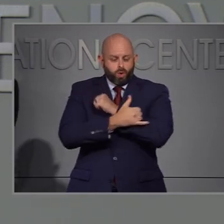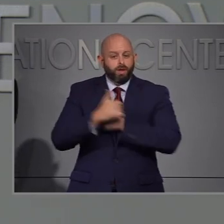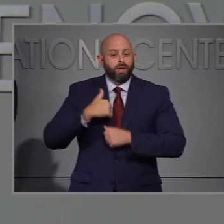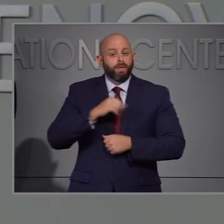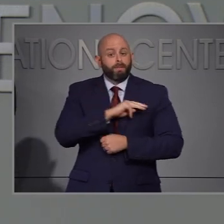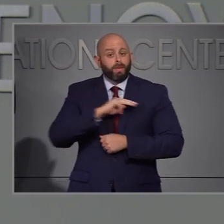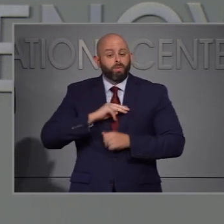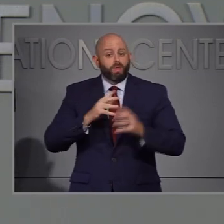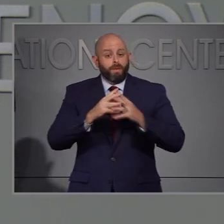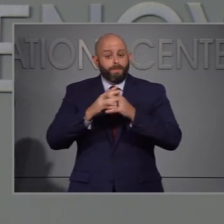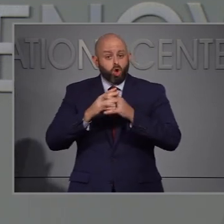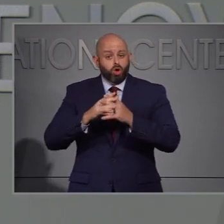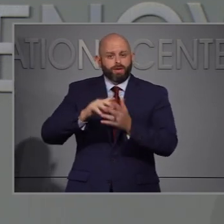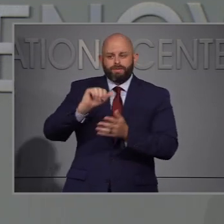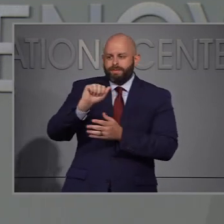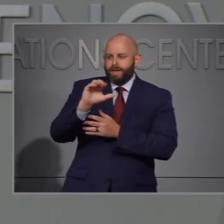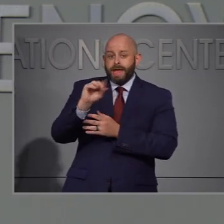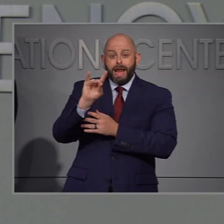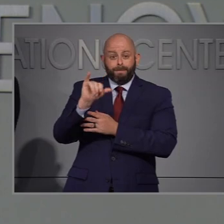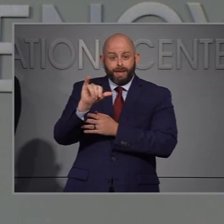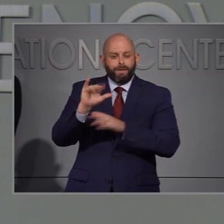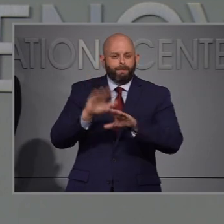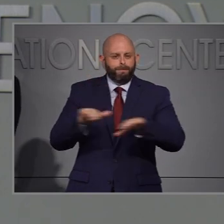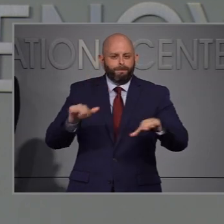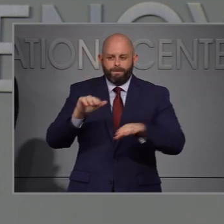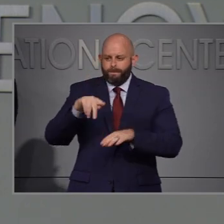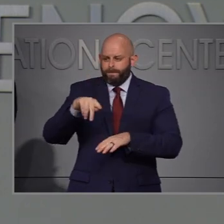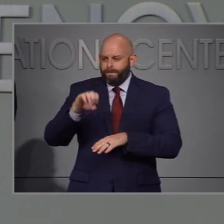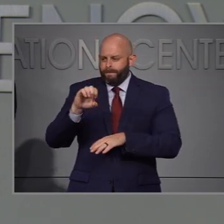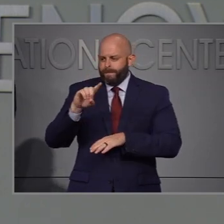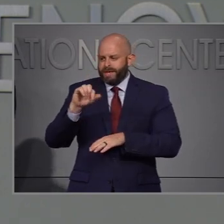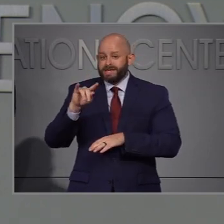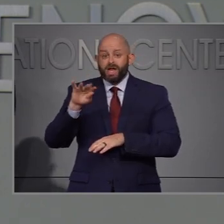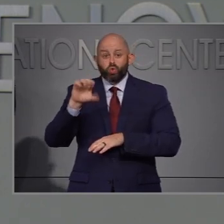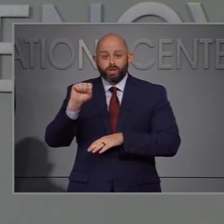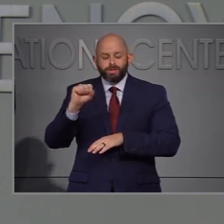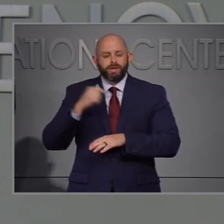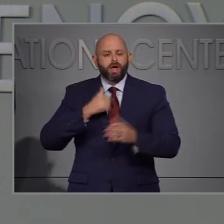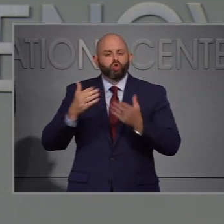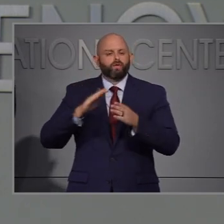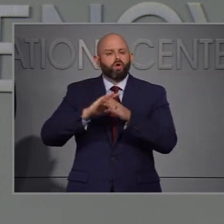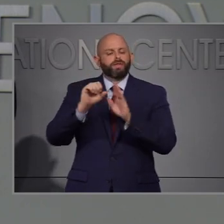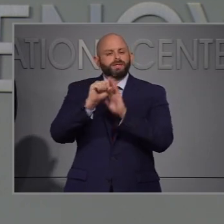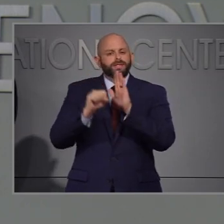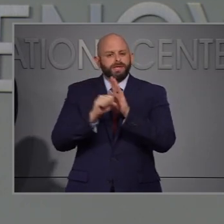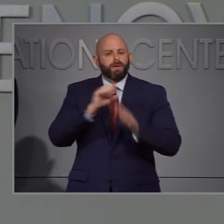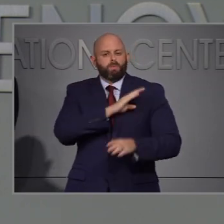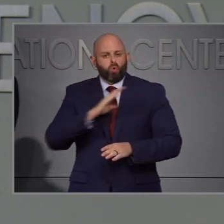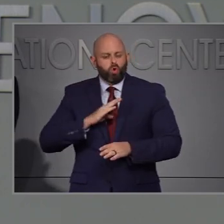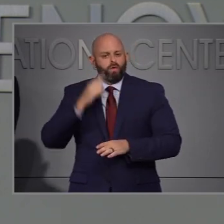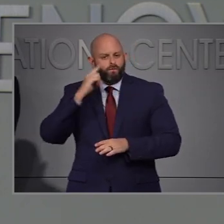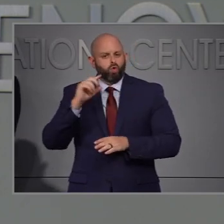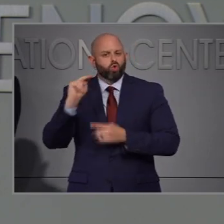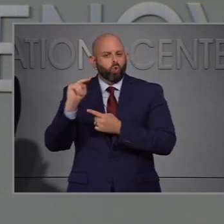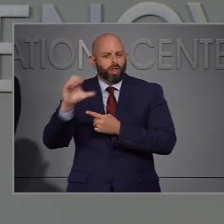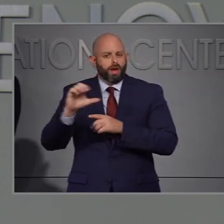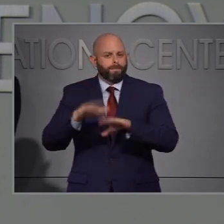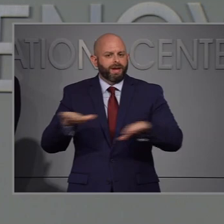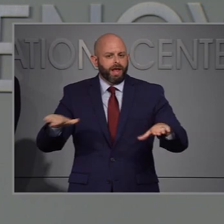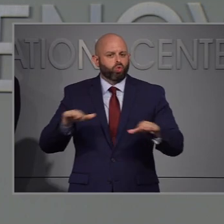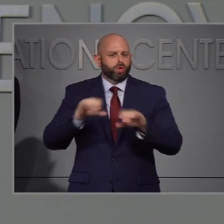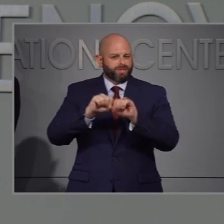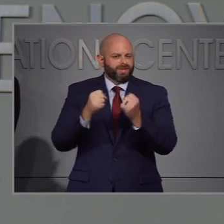of Pediatrics, and I serve on the board of the state chapter of the AAP, the North Carolina Pediatric Society.